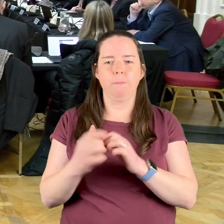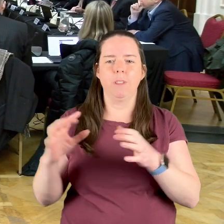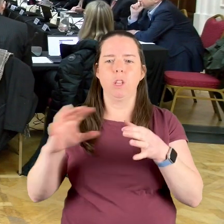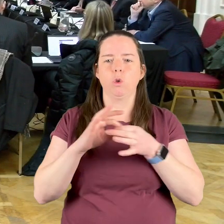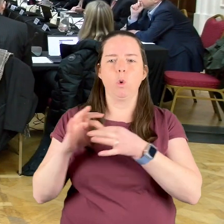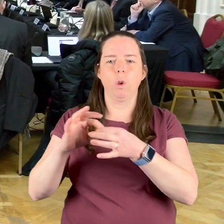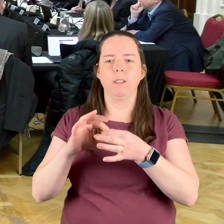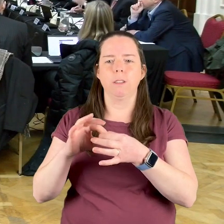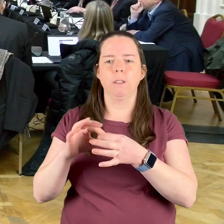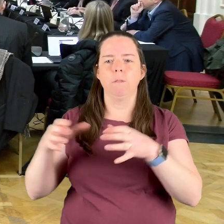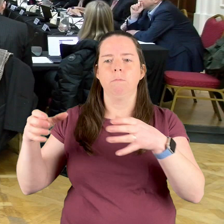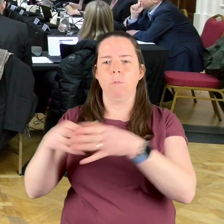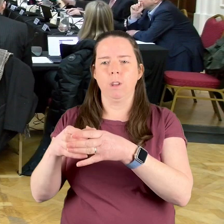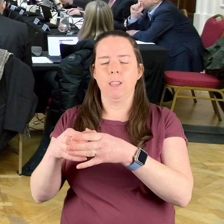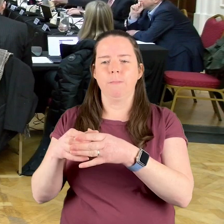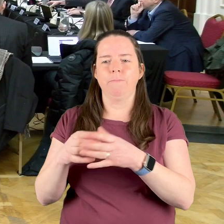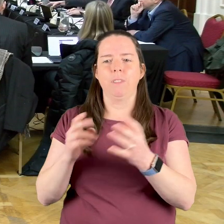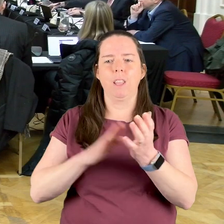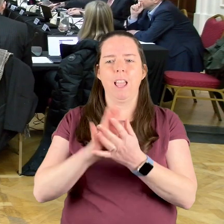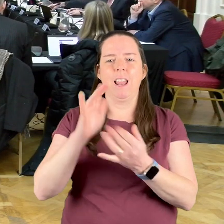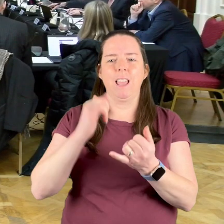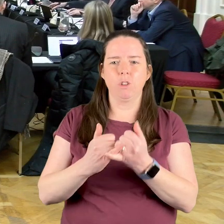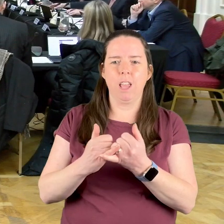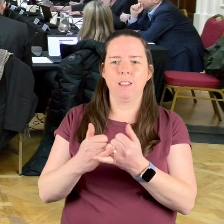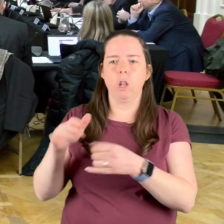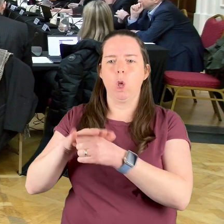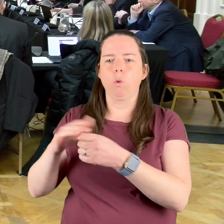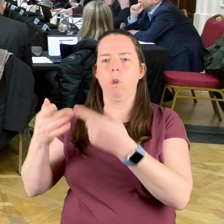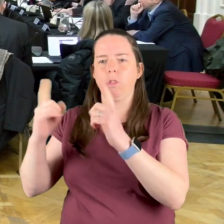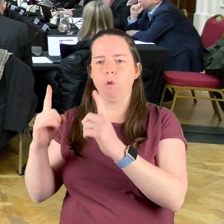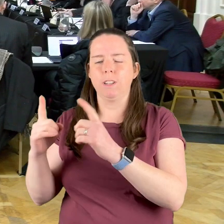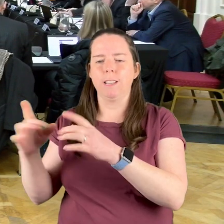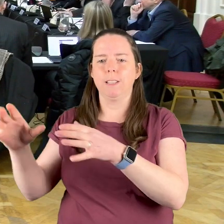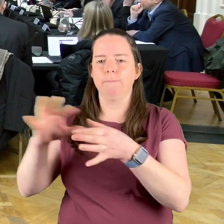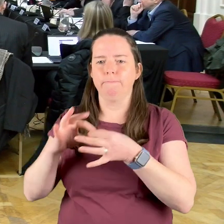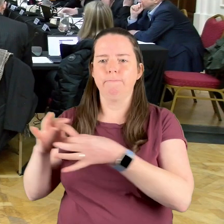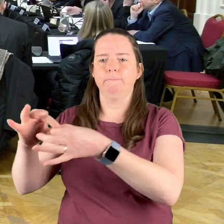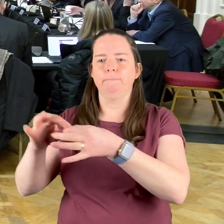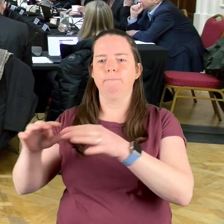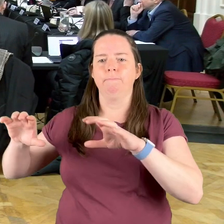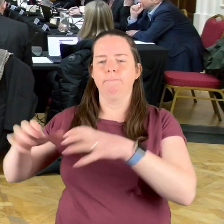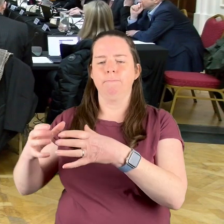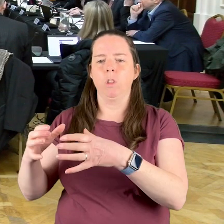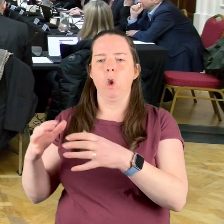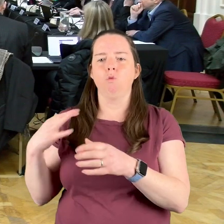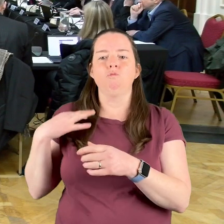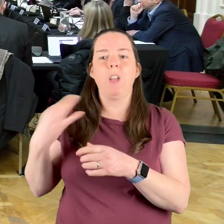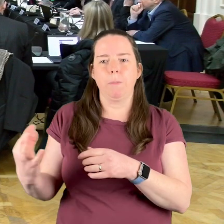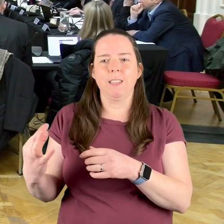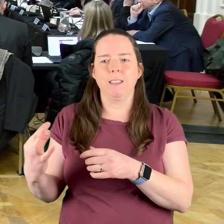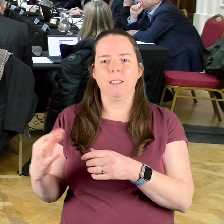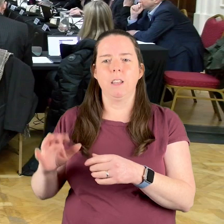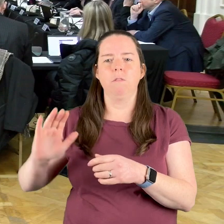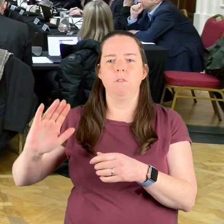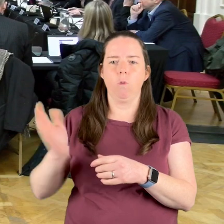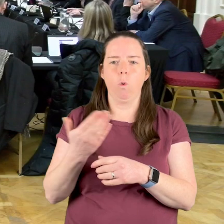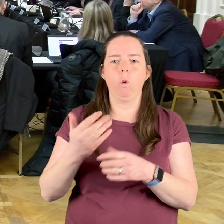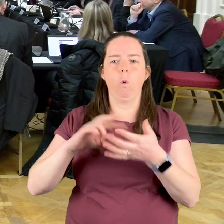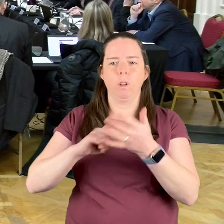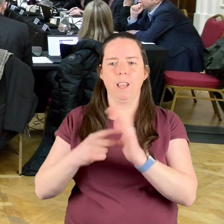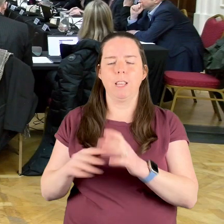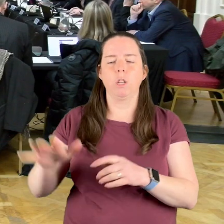a joint body between the NHS and local authorities, jointly convened, but actually representative of all of the organisations across South West